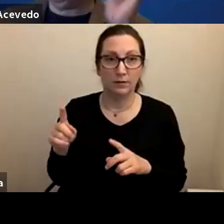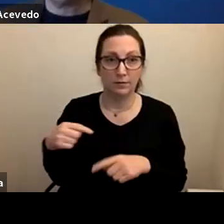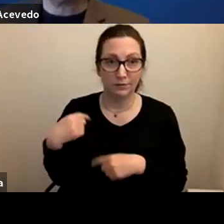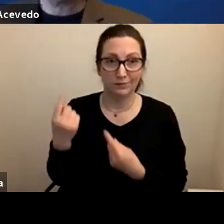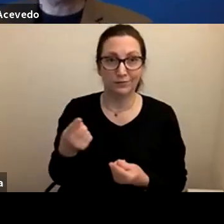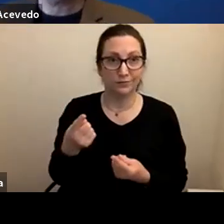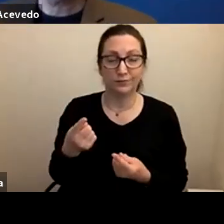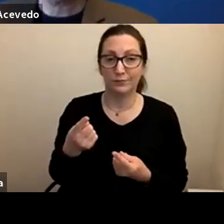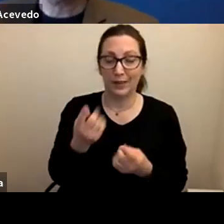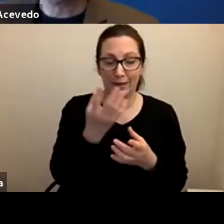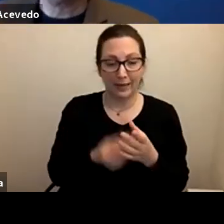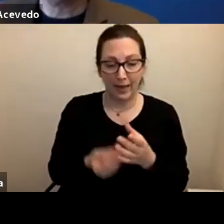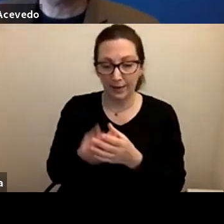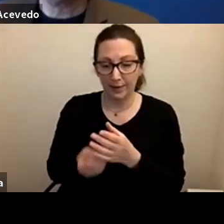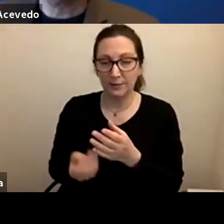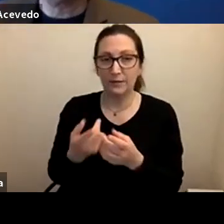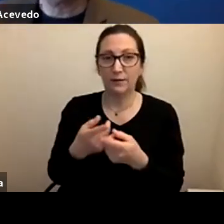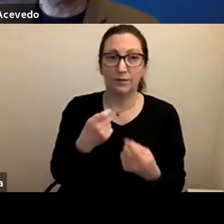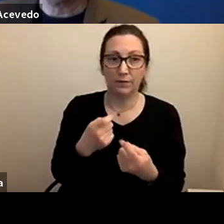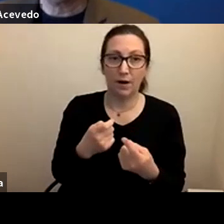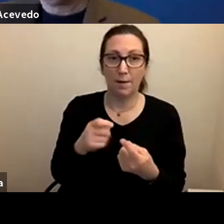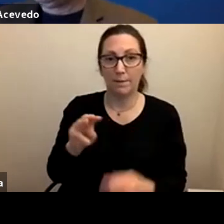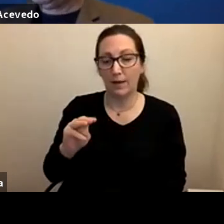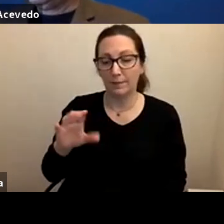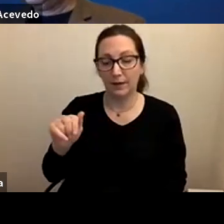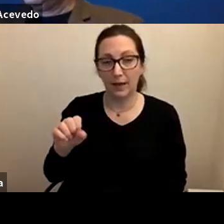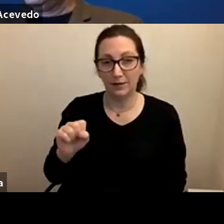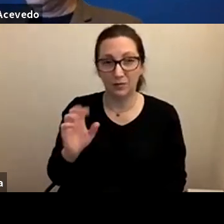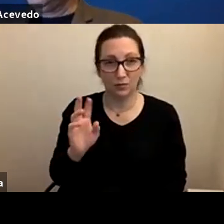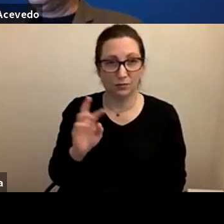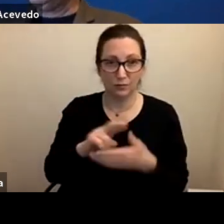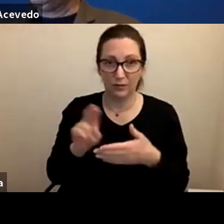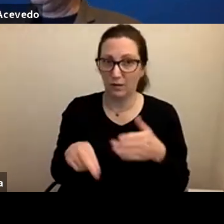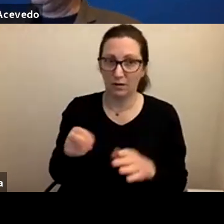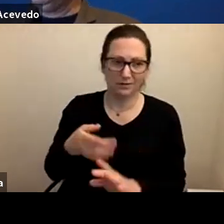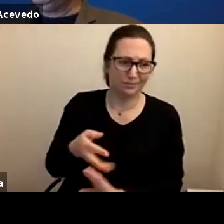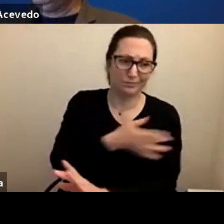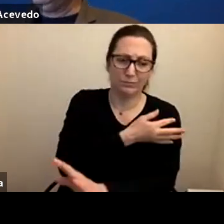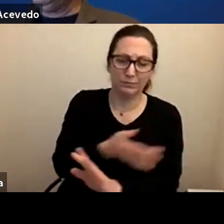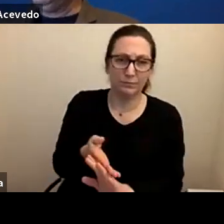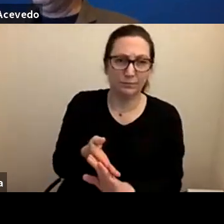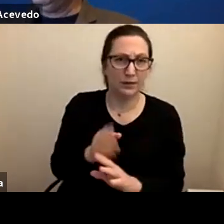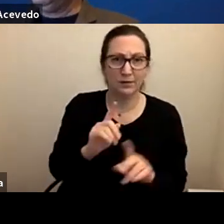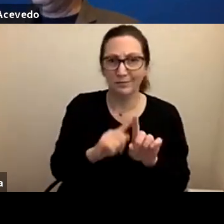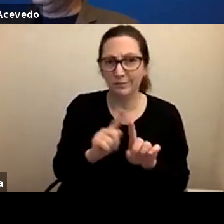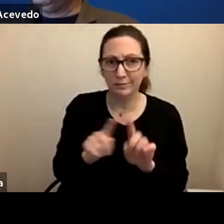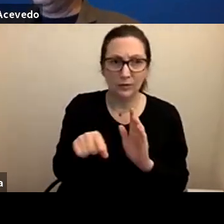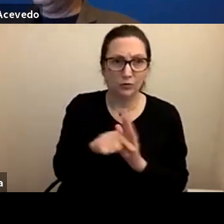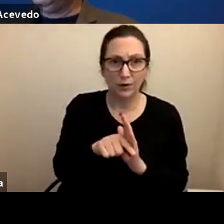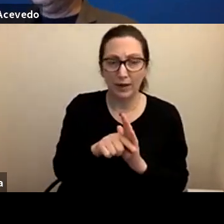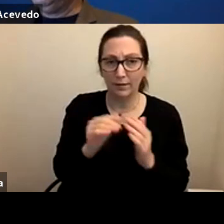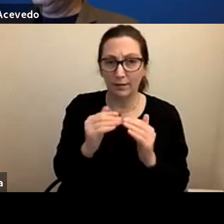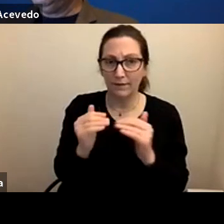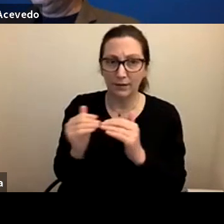academic achievement based on MCAS results at all grade levels in the feeder